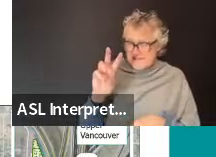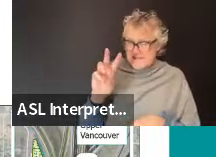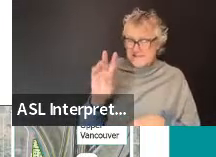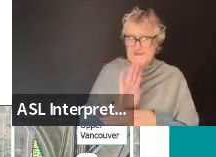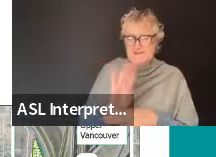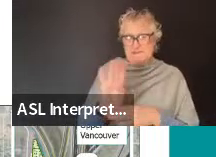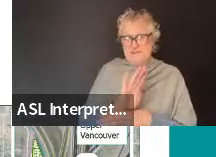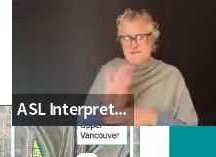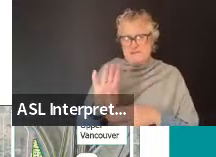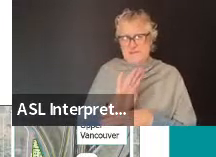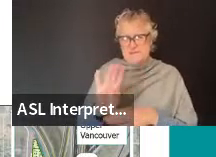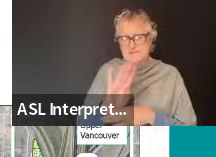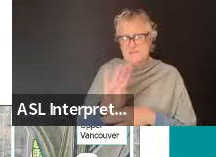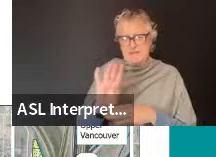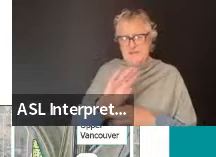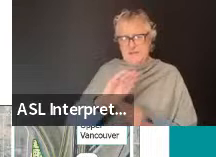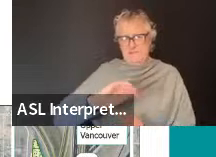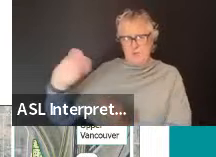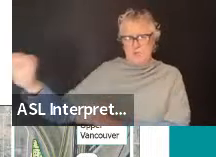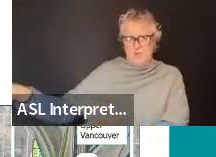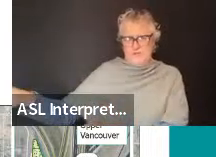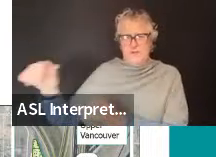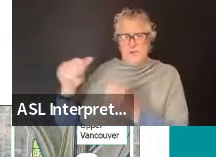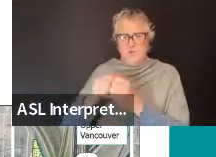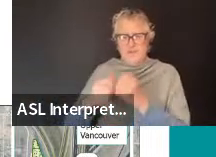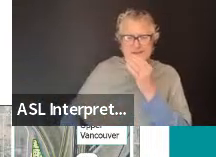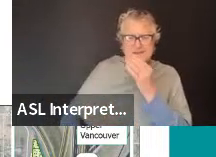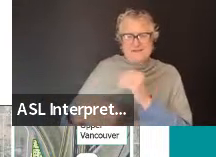616 employees.